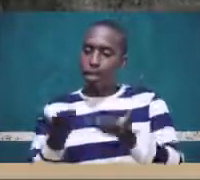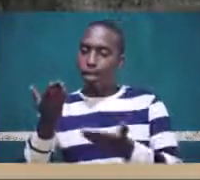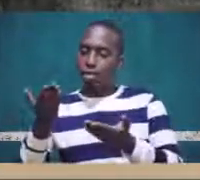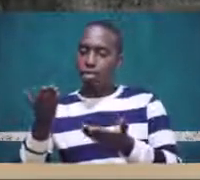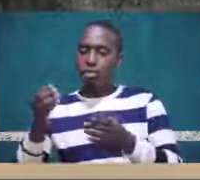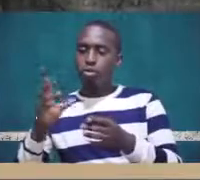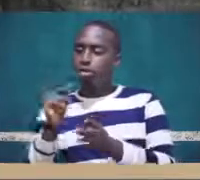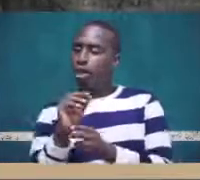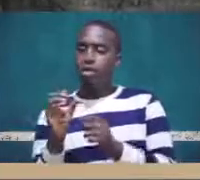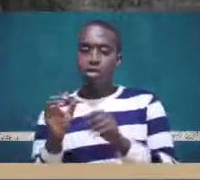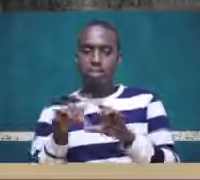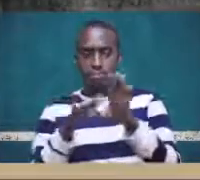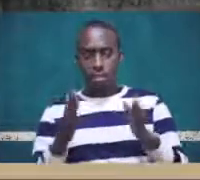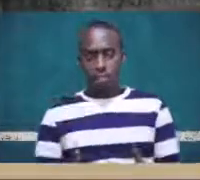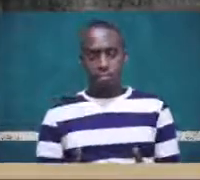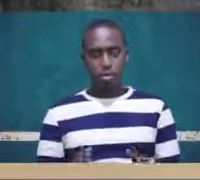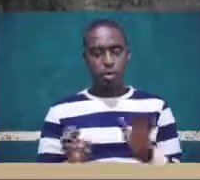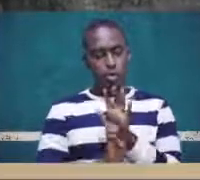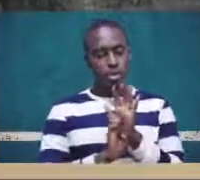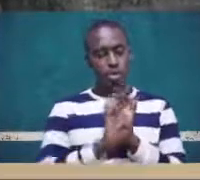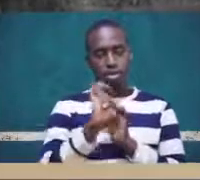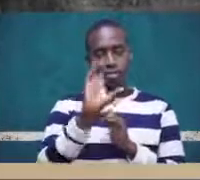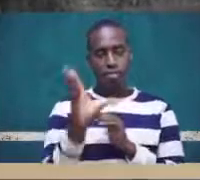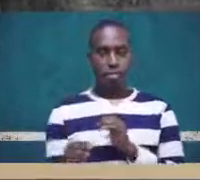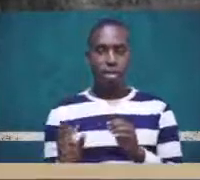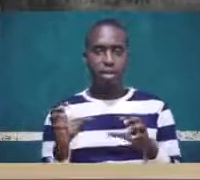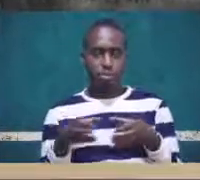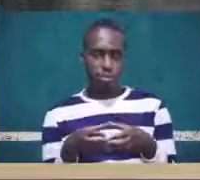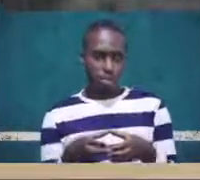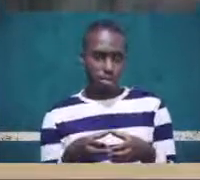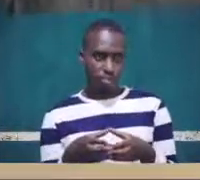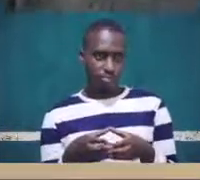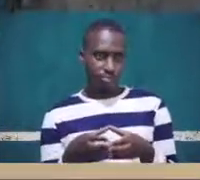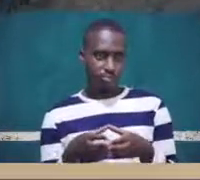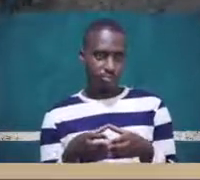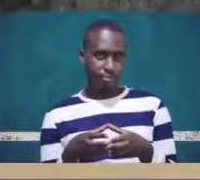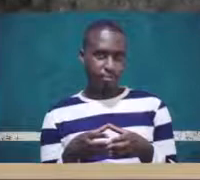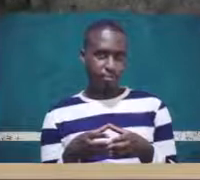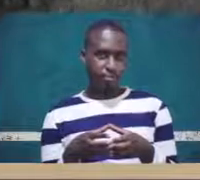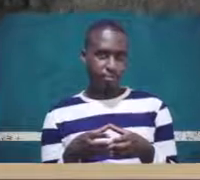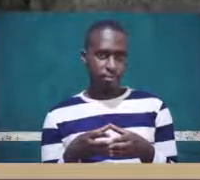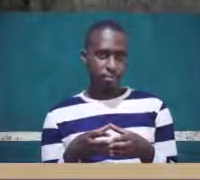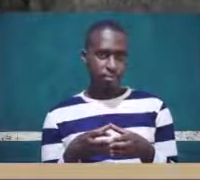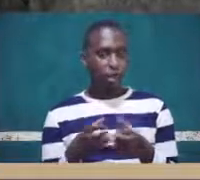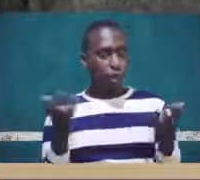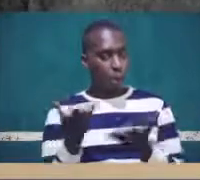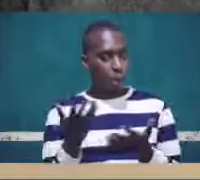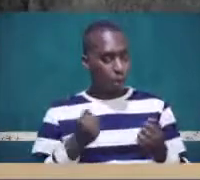An example of the East African community. An example of East African community